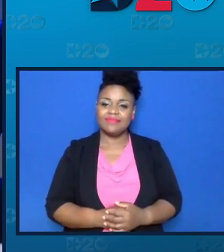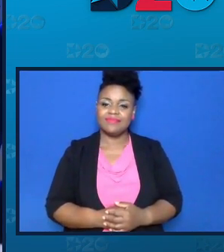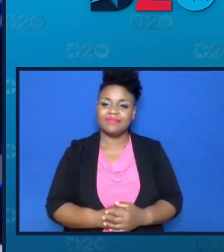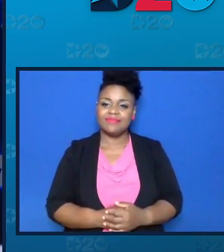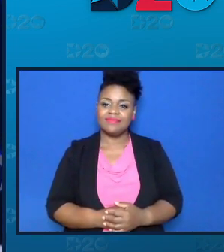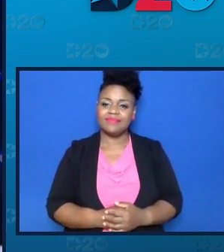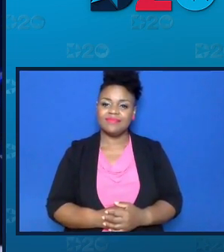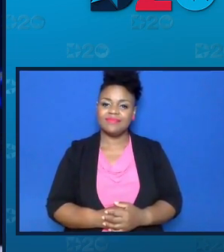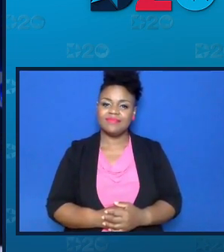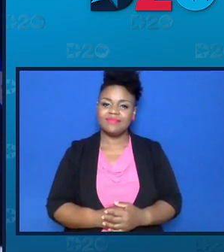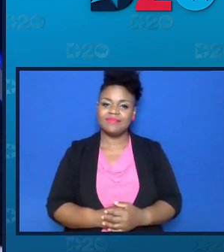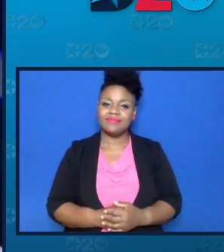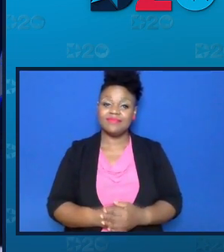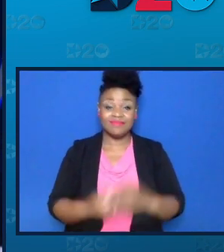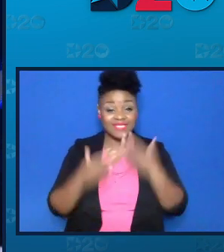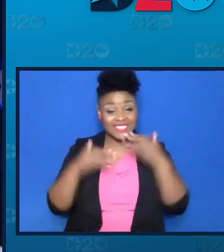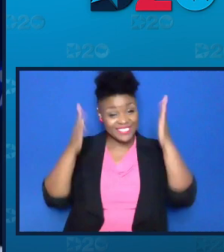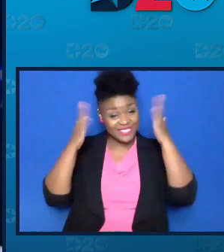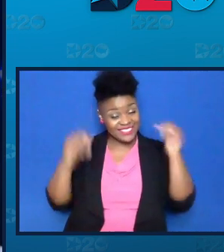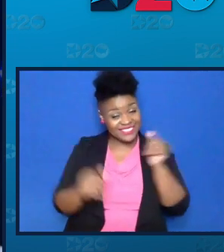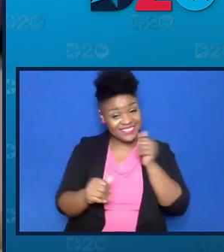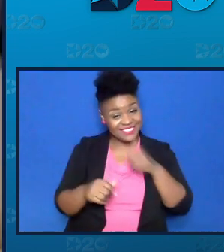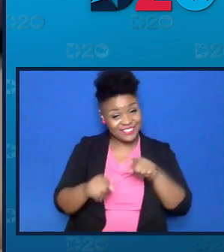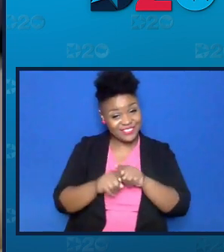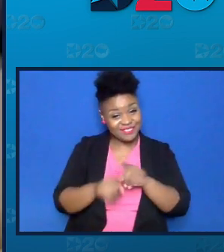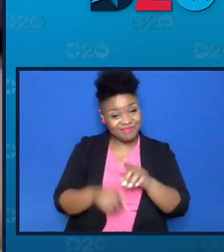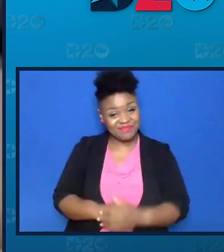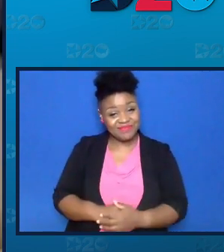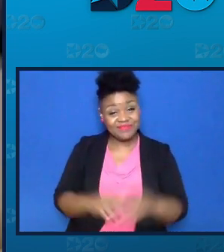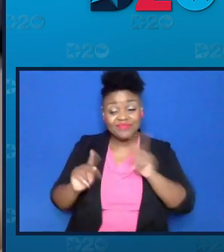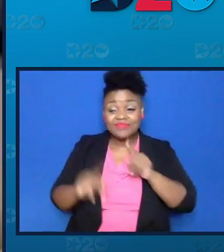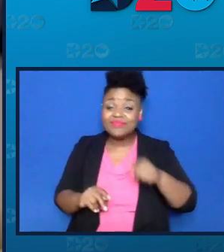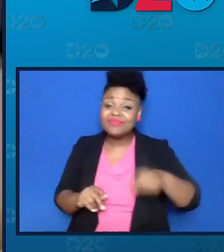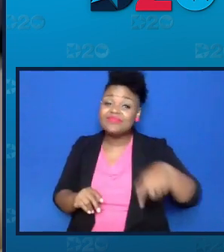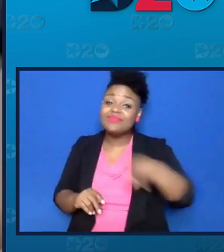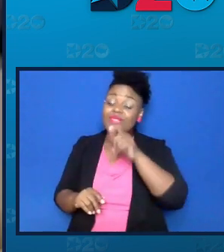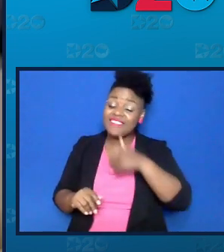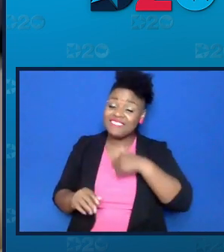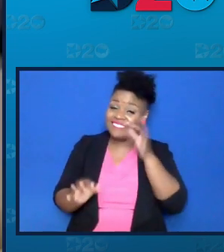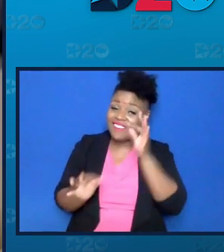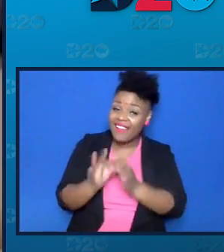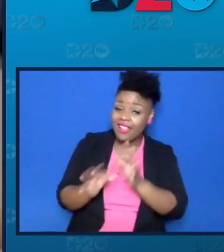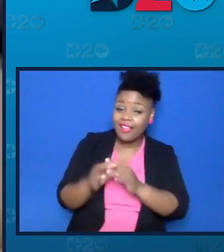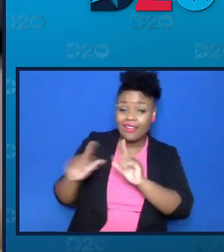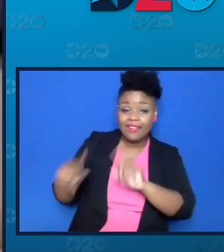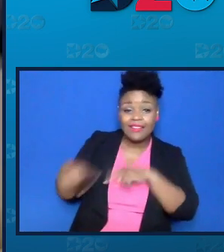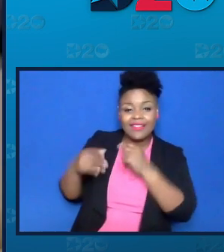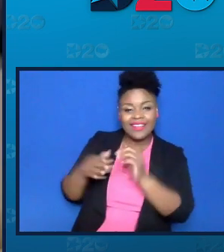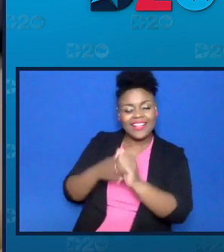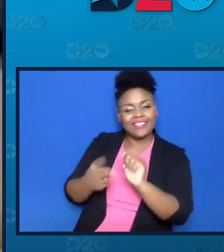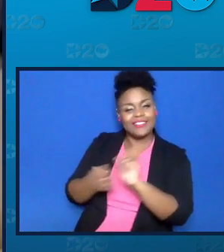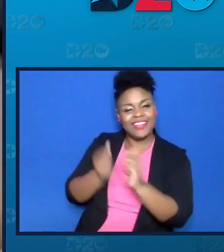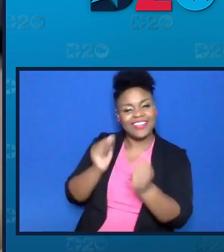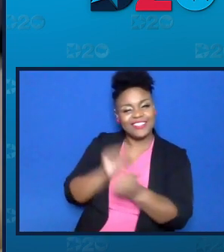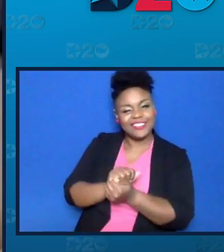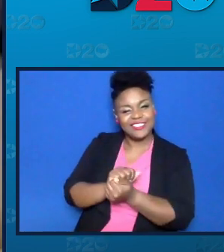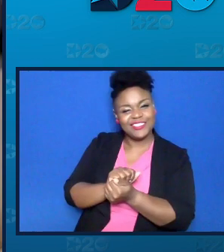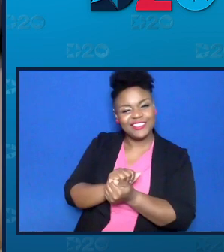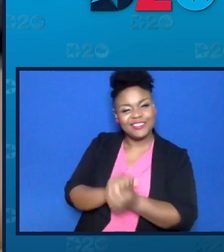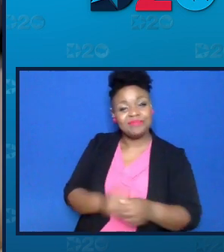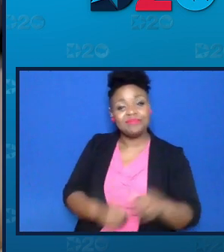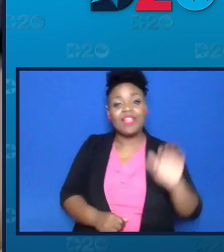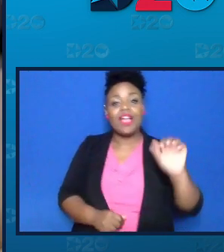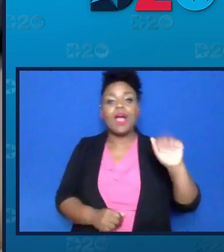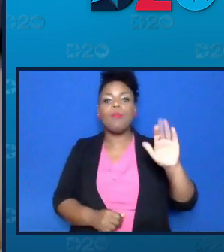Thank you, Sister Simone. People of faith have long led change, from abolition and women's suffrage to the labor movement and the struggle for civil